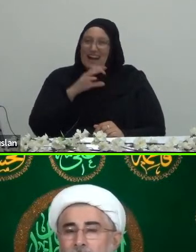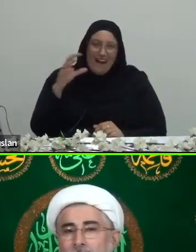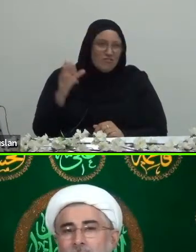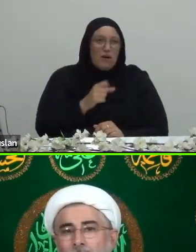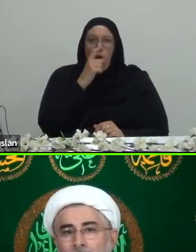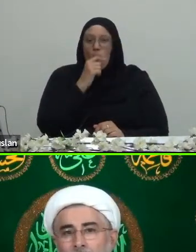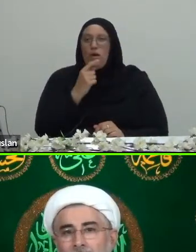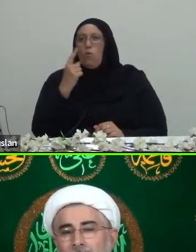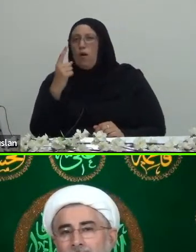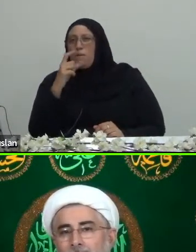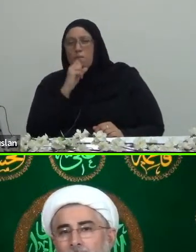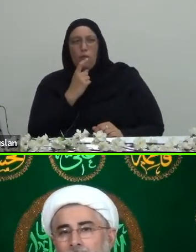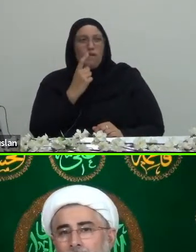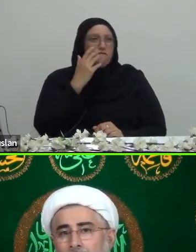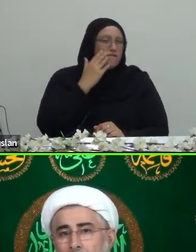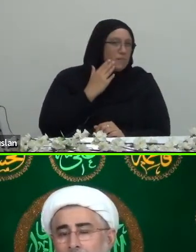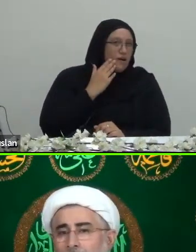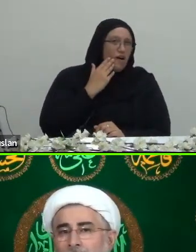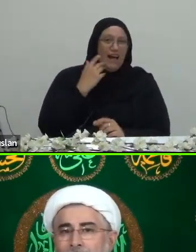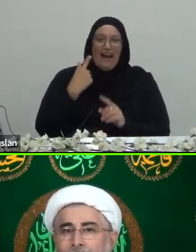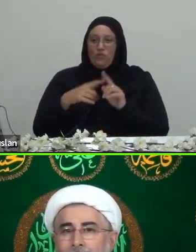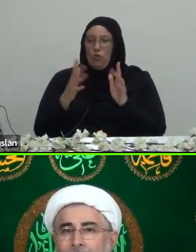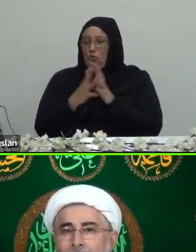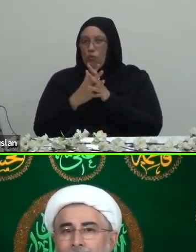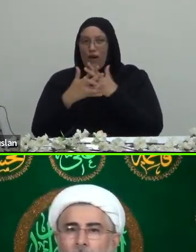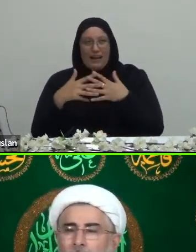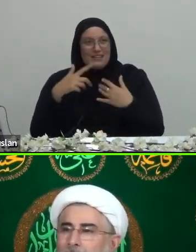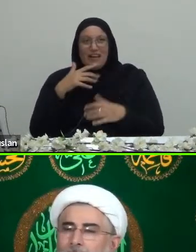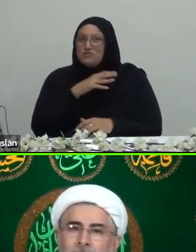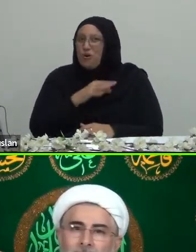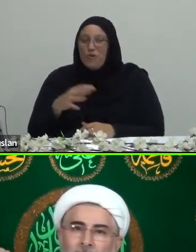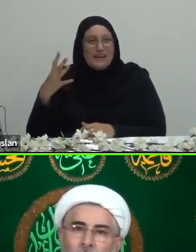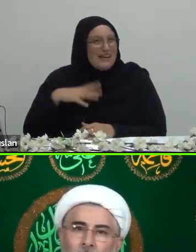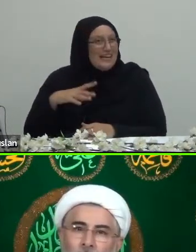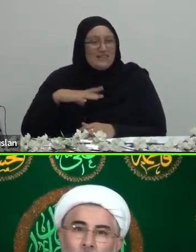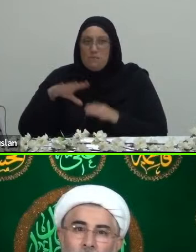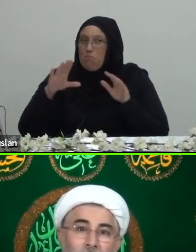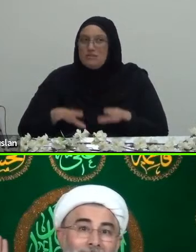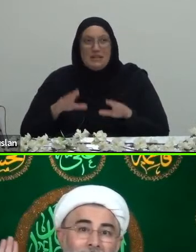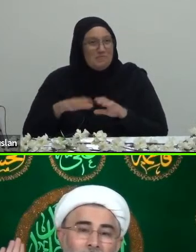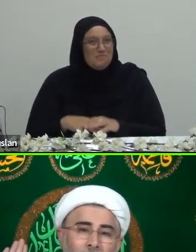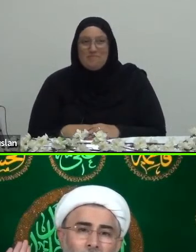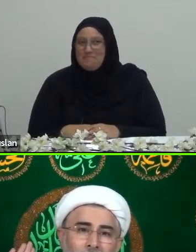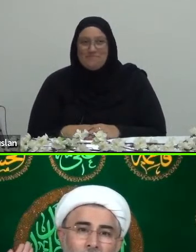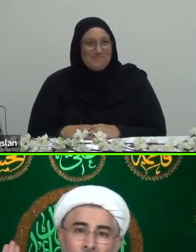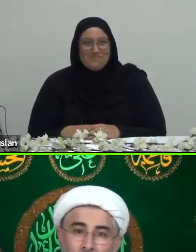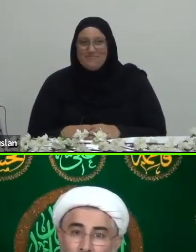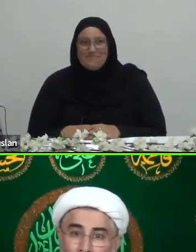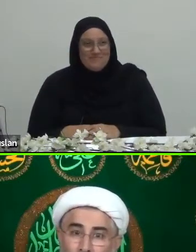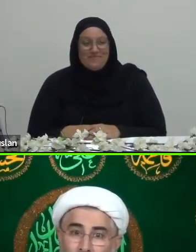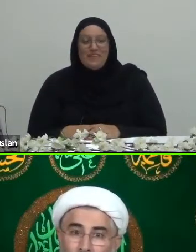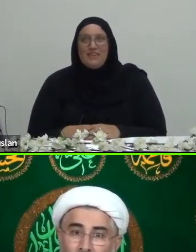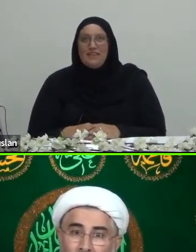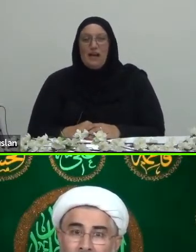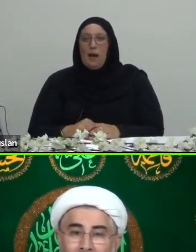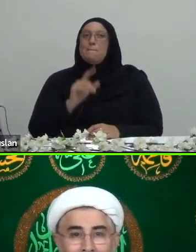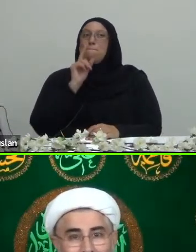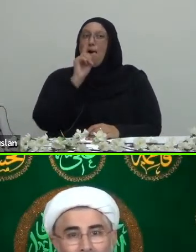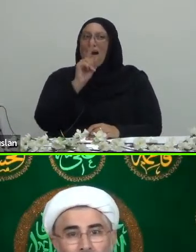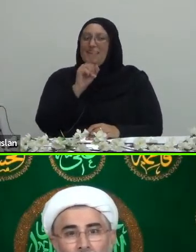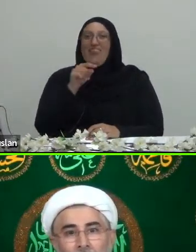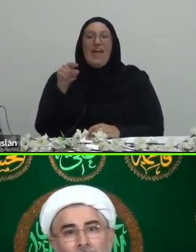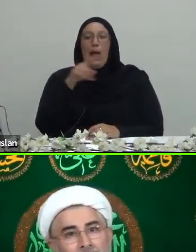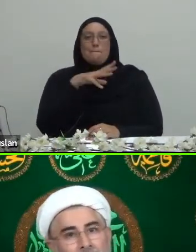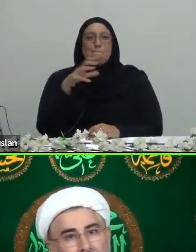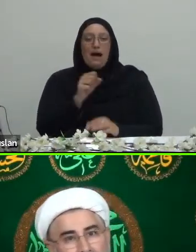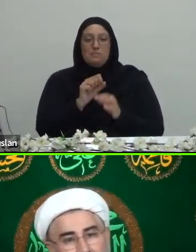clearly mentioned in the Quran and in the Rawayat as well, and the Fatwa, that even if they're non-Muslims, as far as they're trustworthy, that